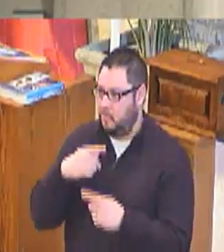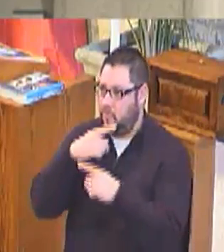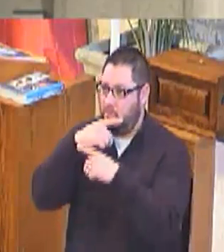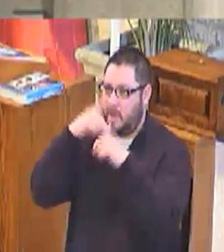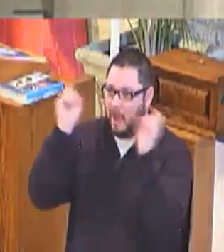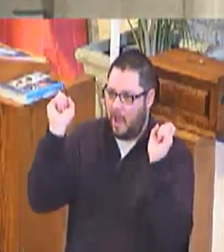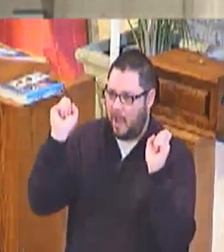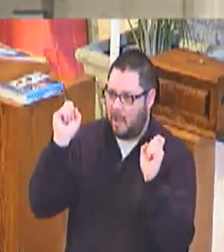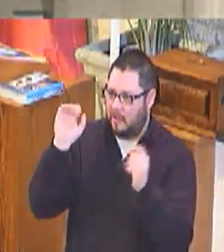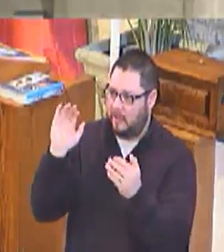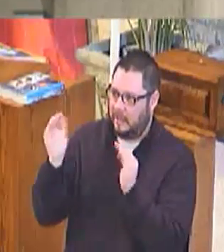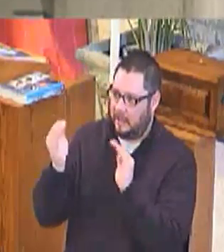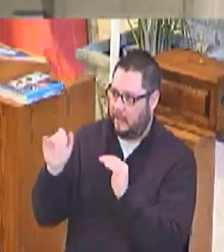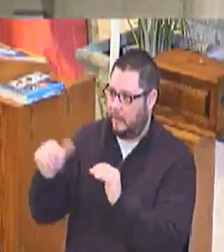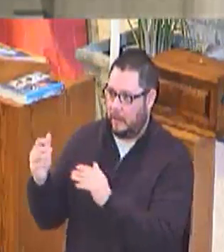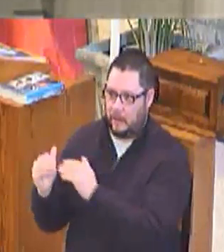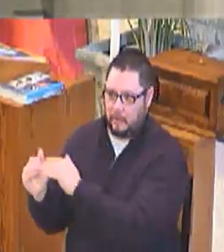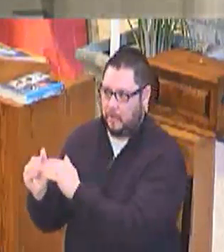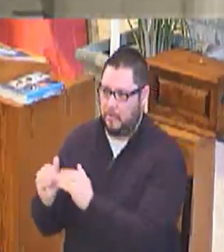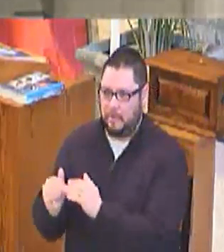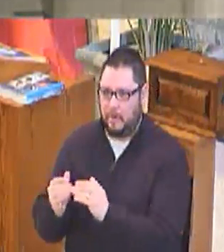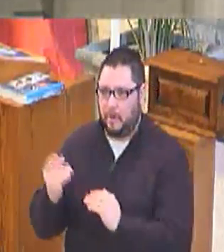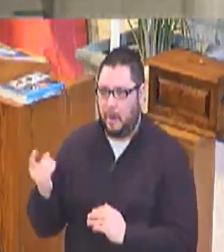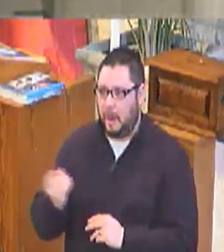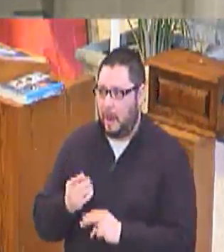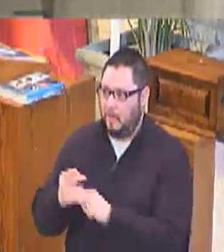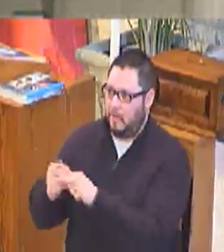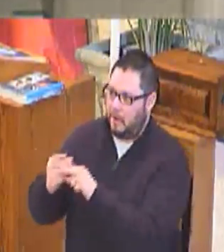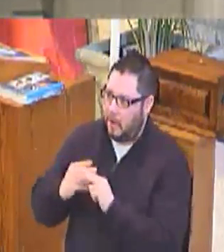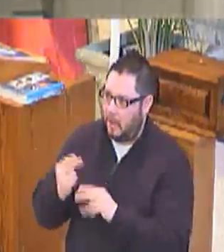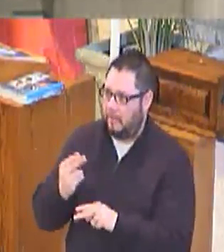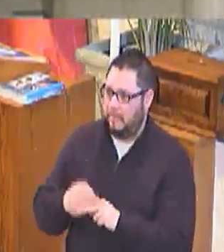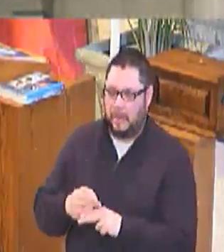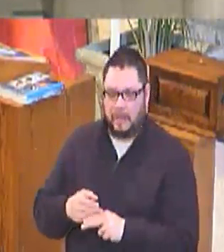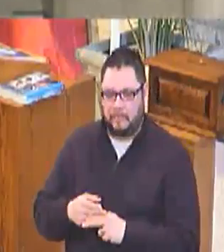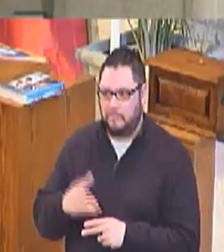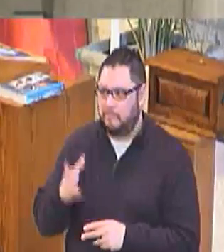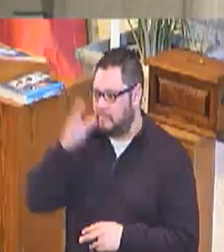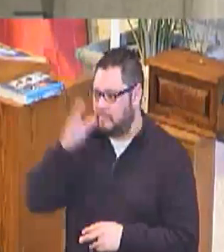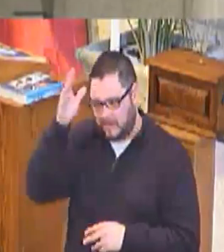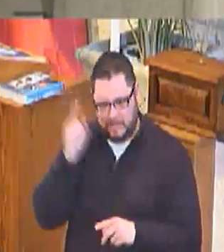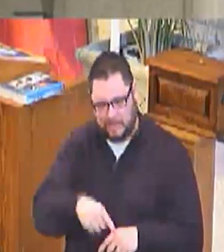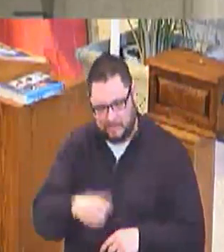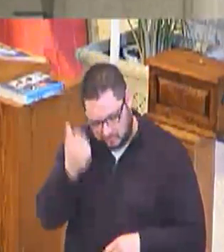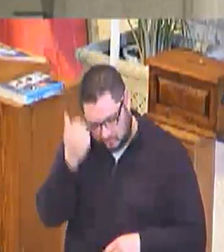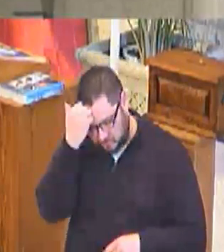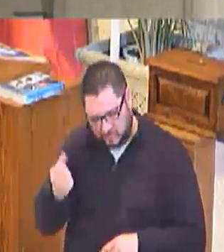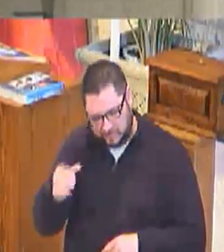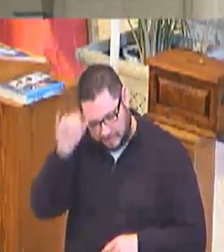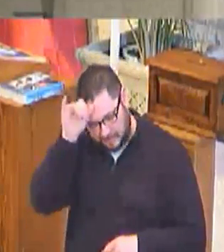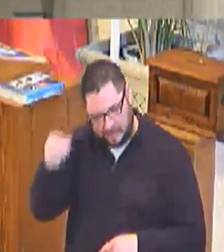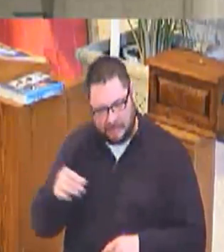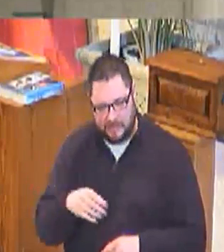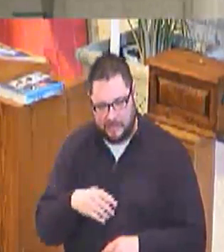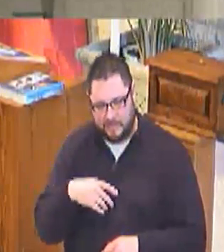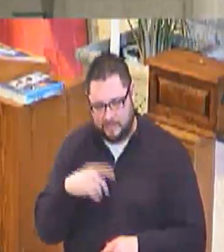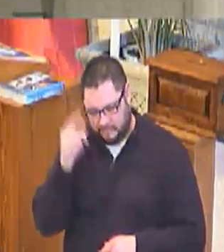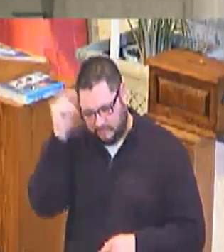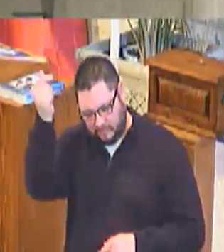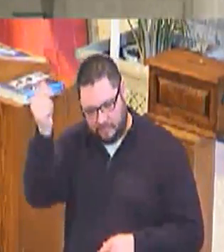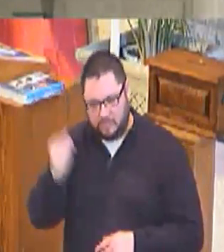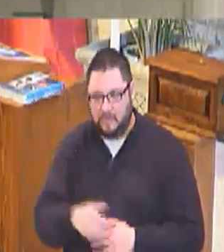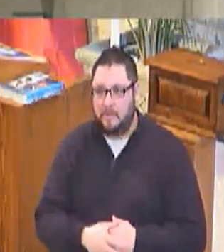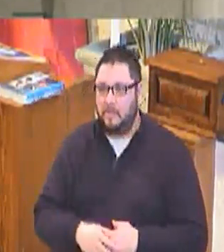your peers. Always called names by your parents, stupid, idiot, fool.